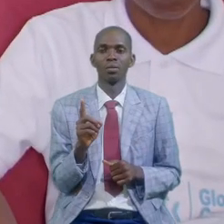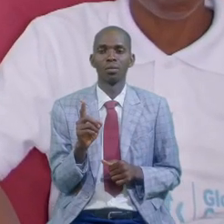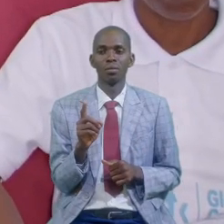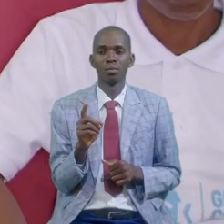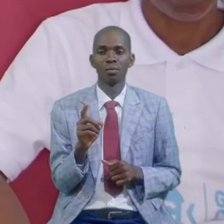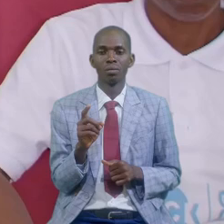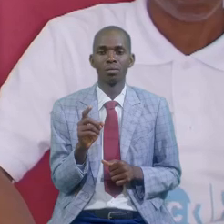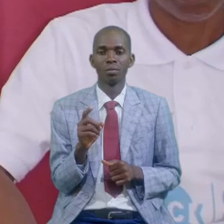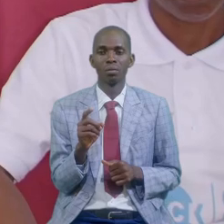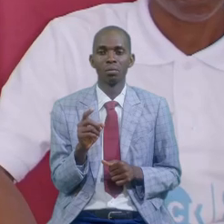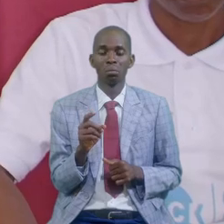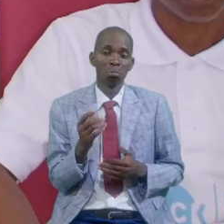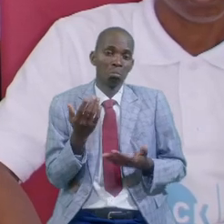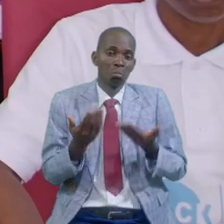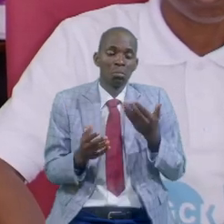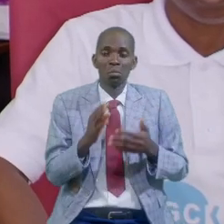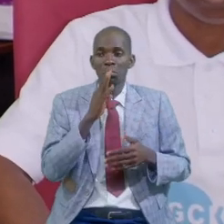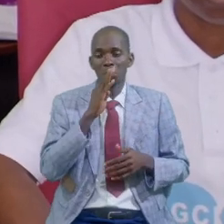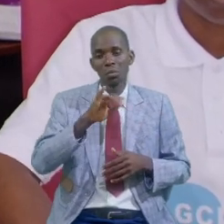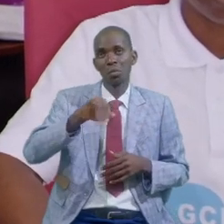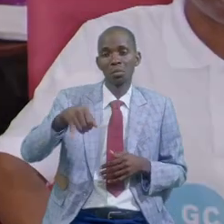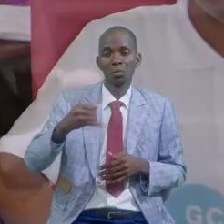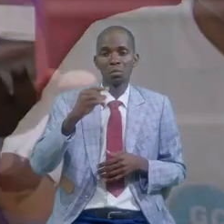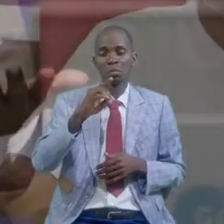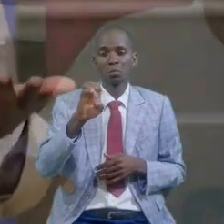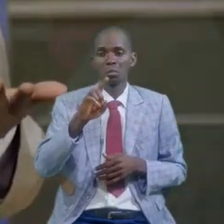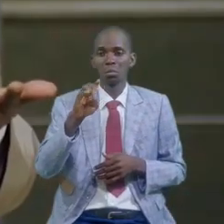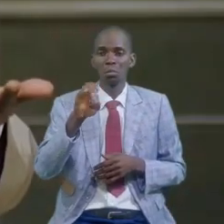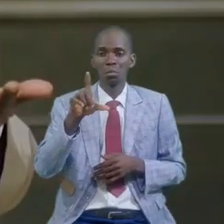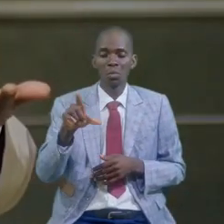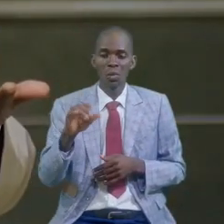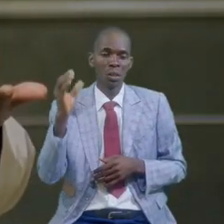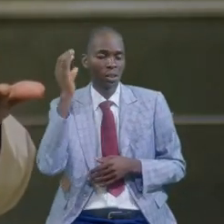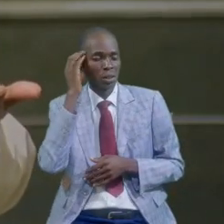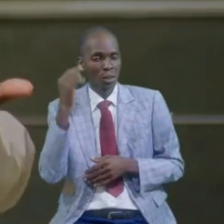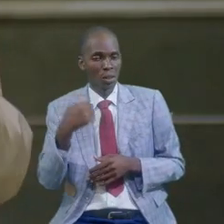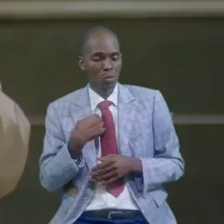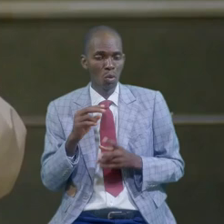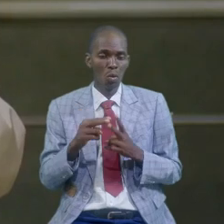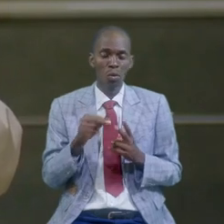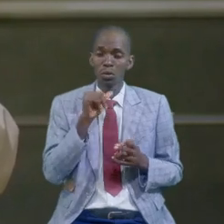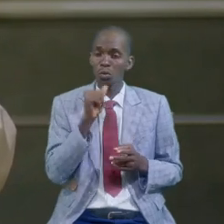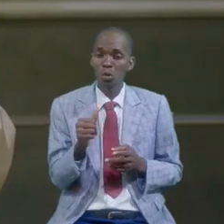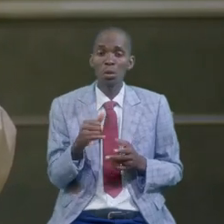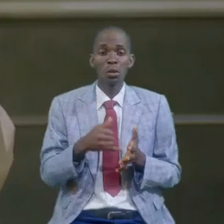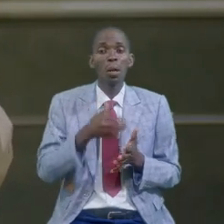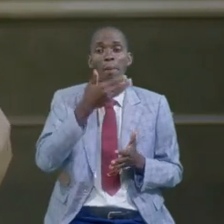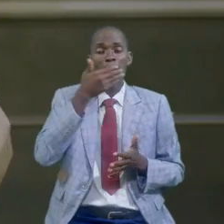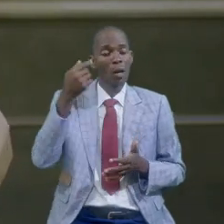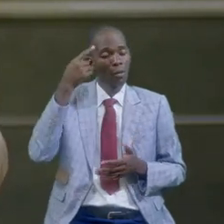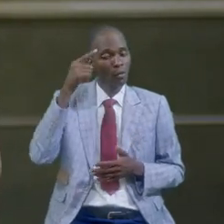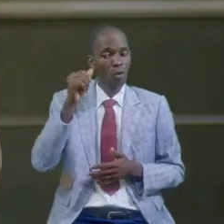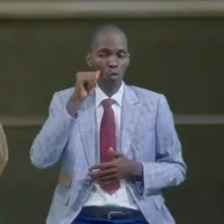Everywhere. Whether Jezebel is hearing or not. In fact, it's good if Jezebel hears, because now, instead